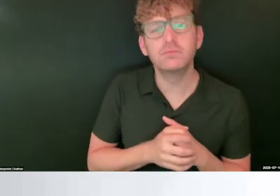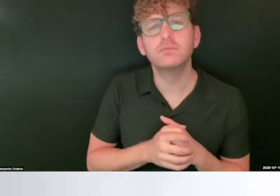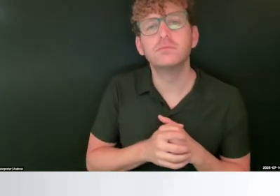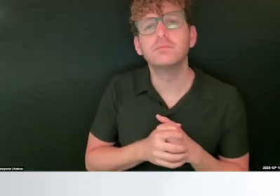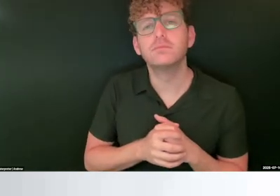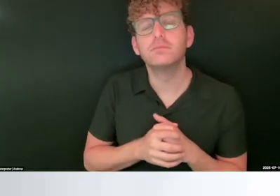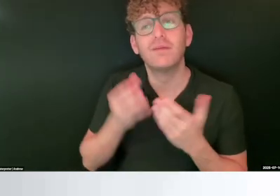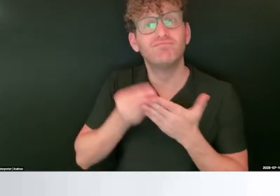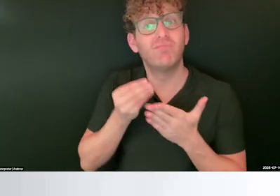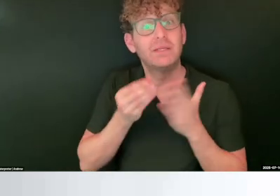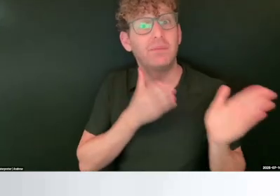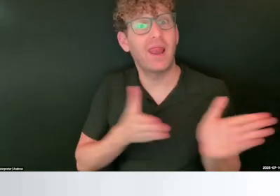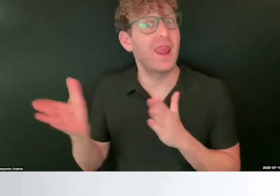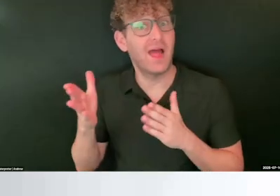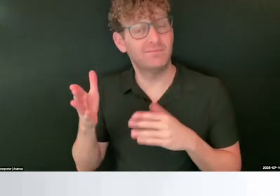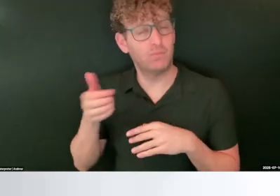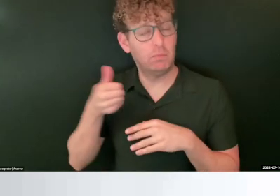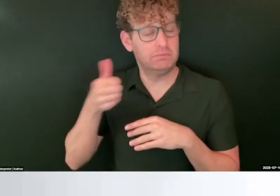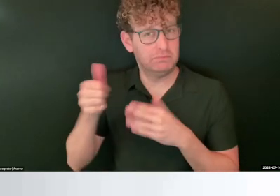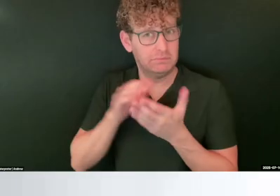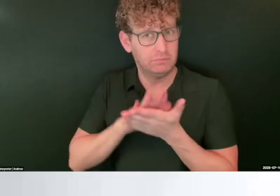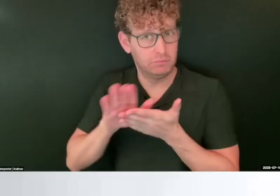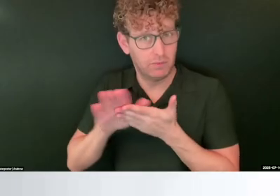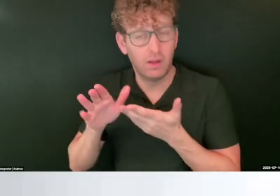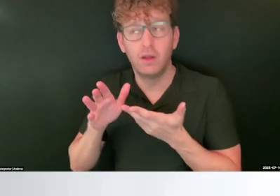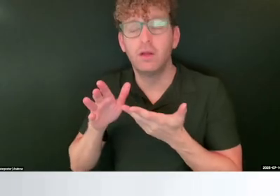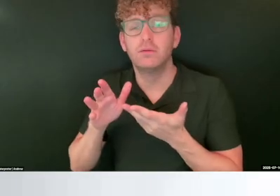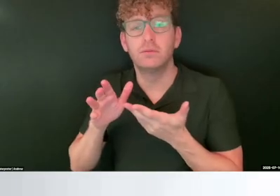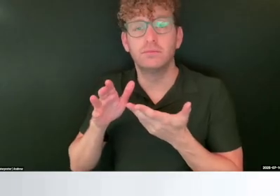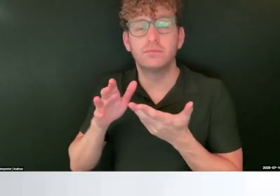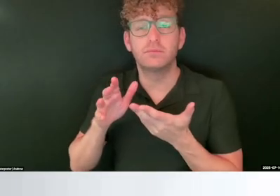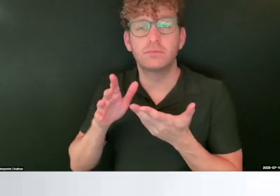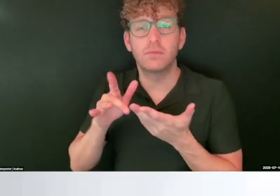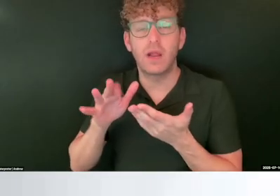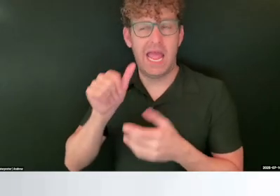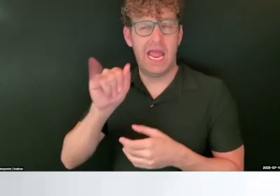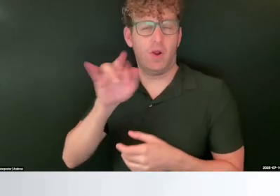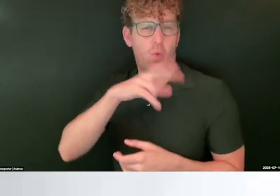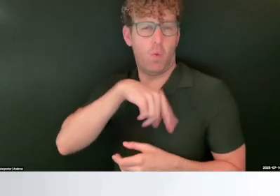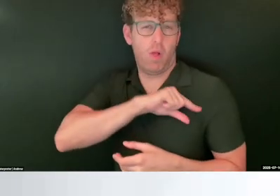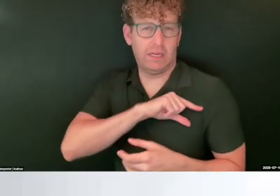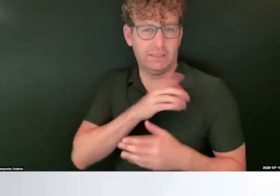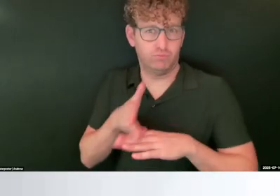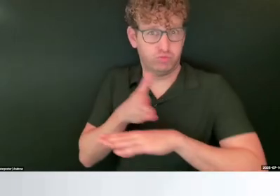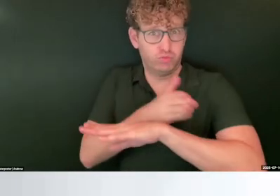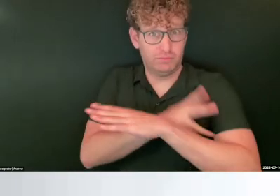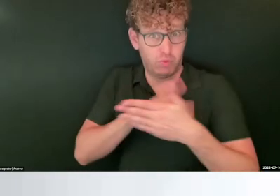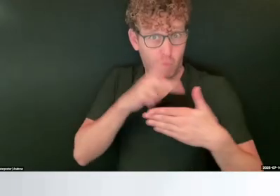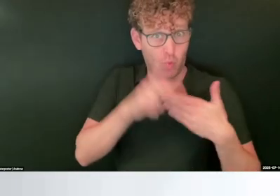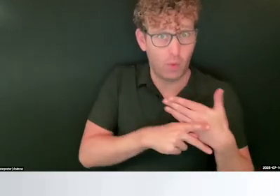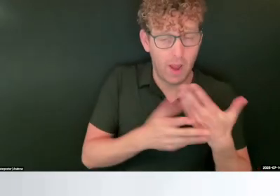Funding plan for clean transportation incentives covers projects under the Air Quality Improvement Program and the Low Carbon Transportation